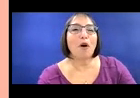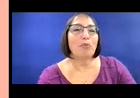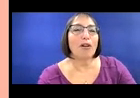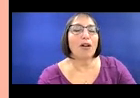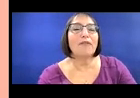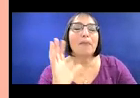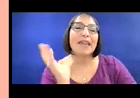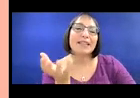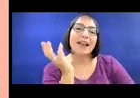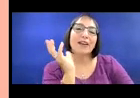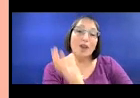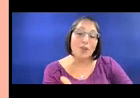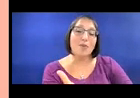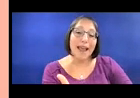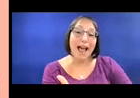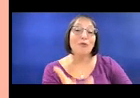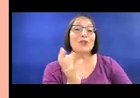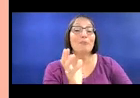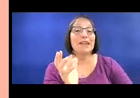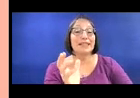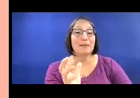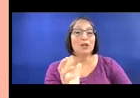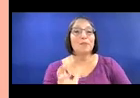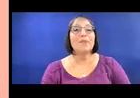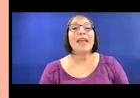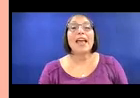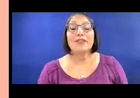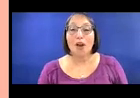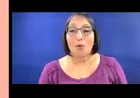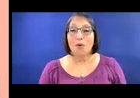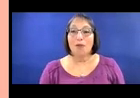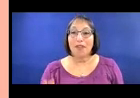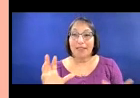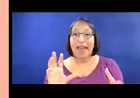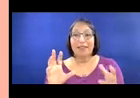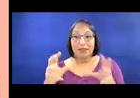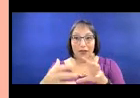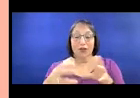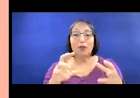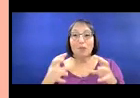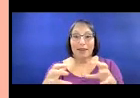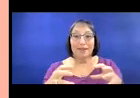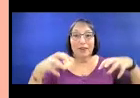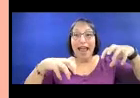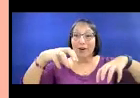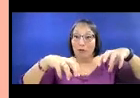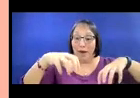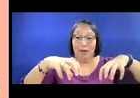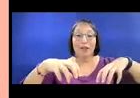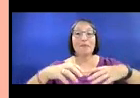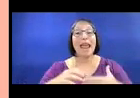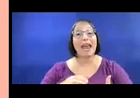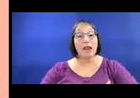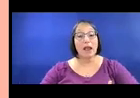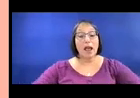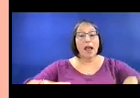small ball, coffee cup. Things that I know they would have or something similar. So, the trick was then they had to arrange